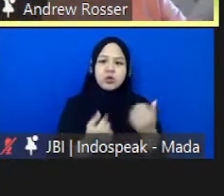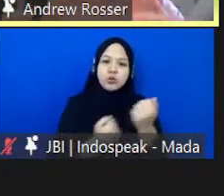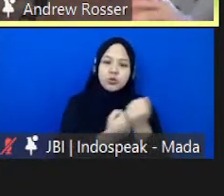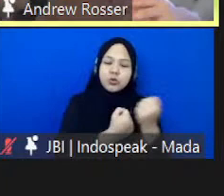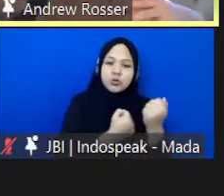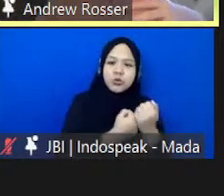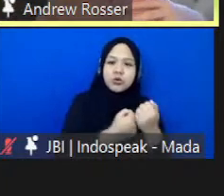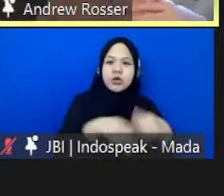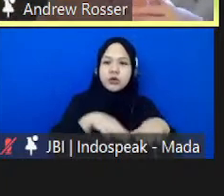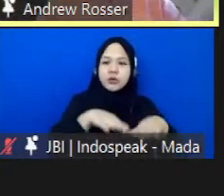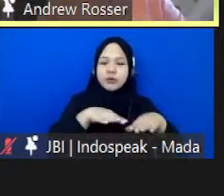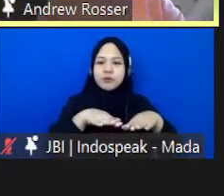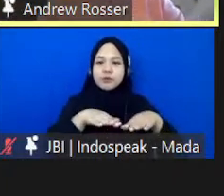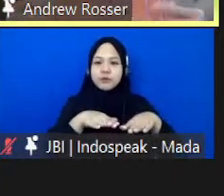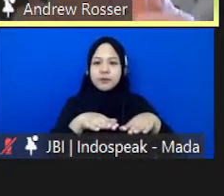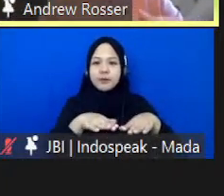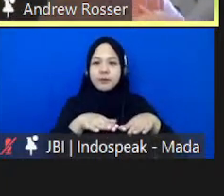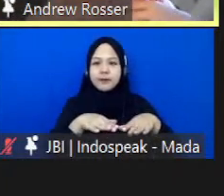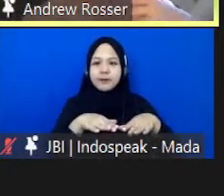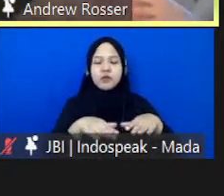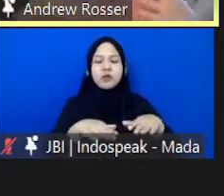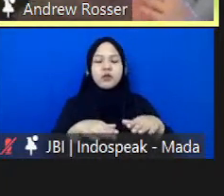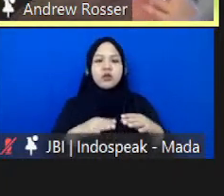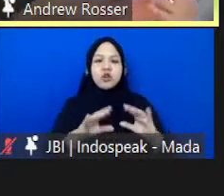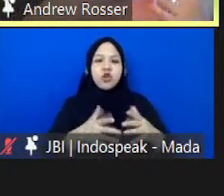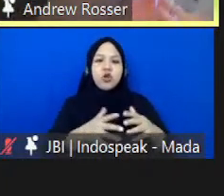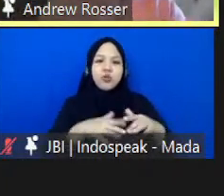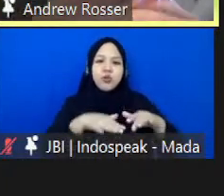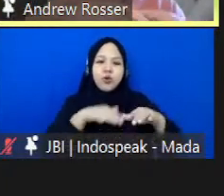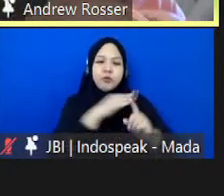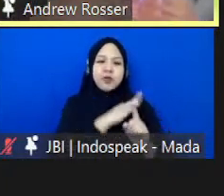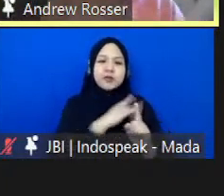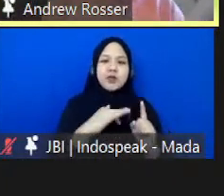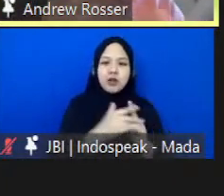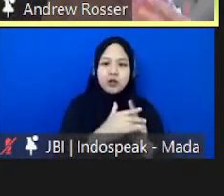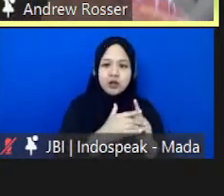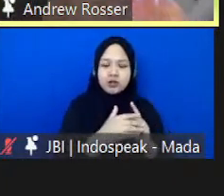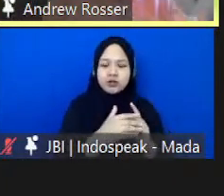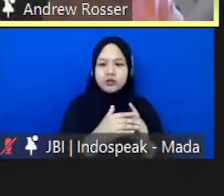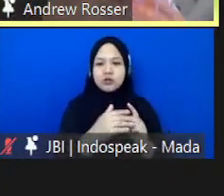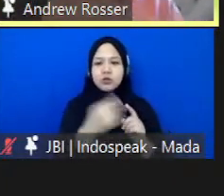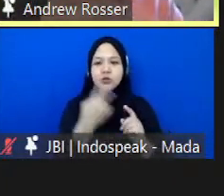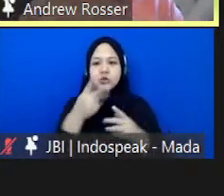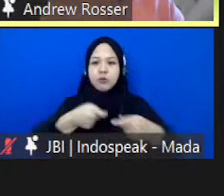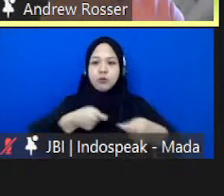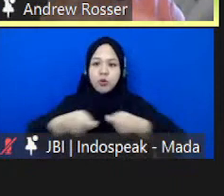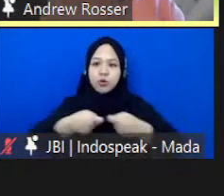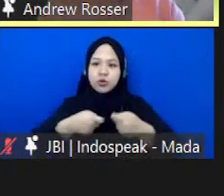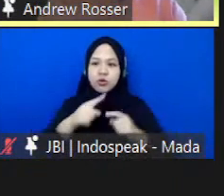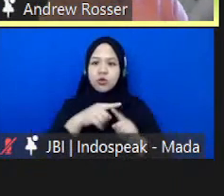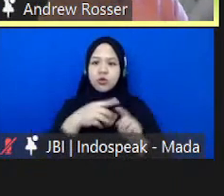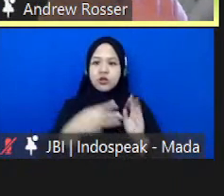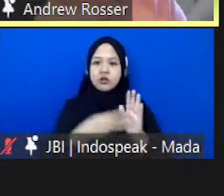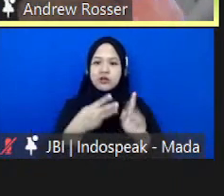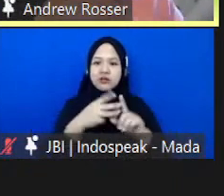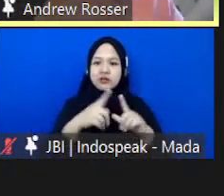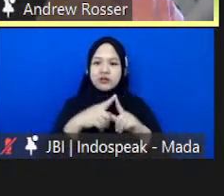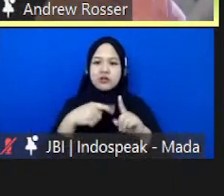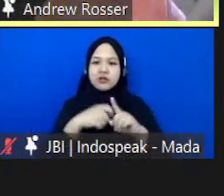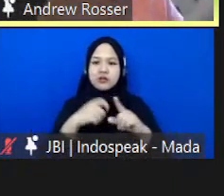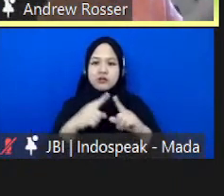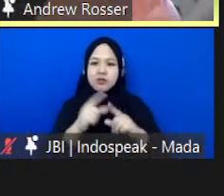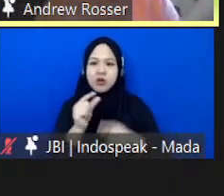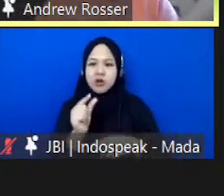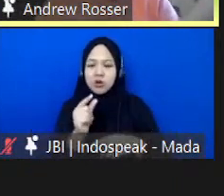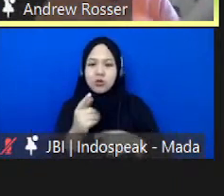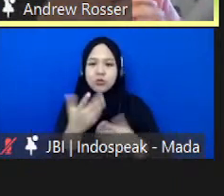or populist elements. By and large, tobacco control reform has not been something that political elites have taken to